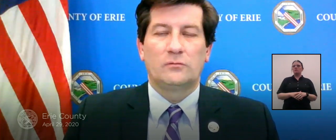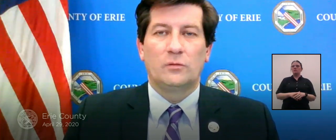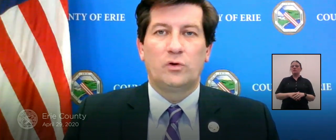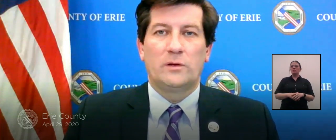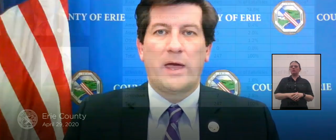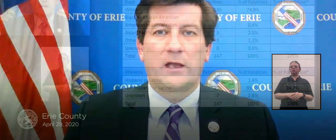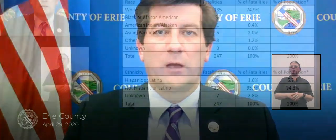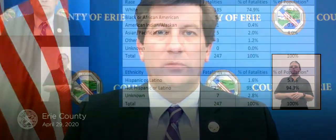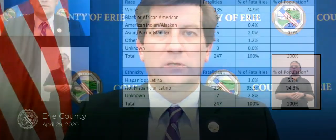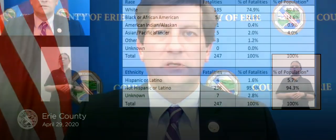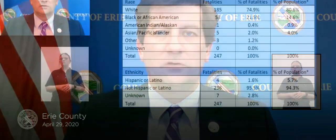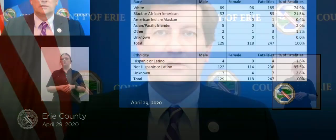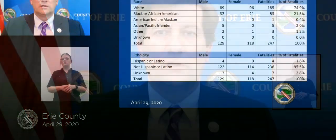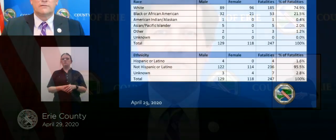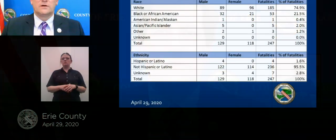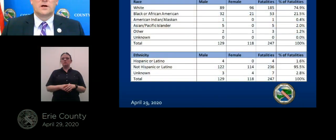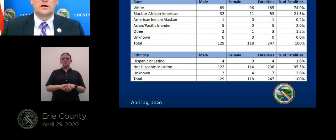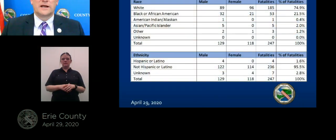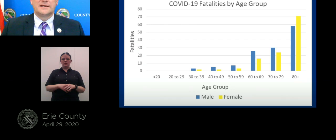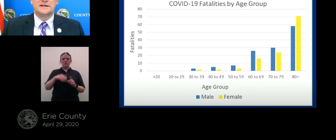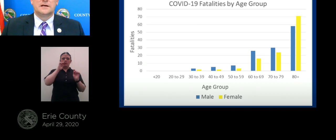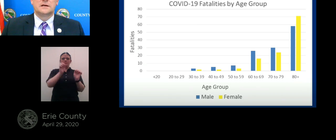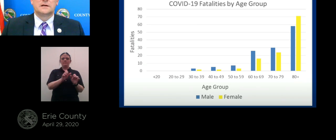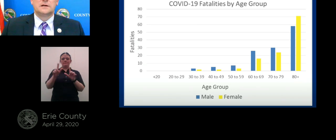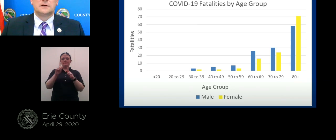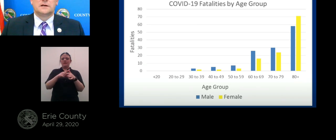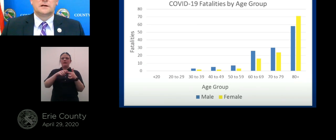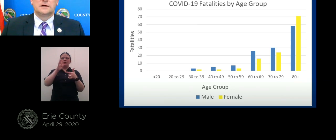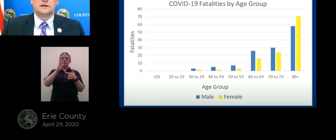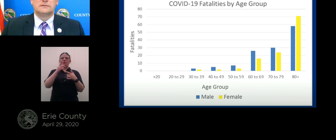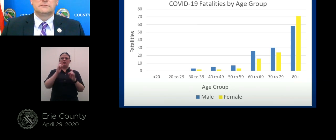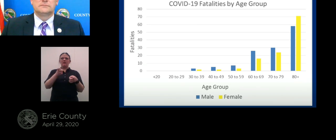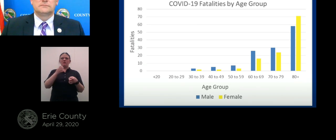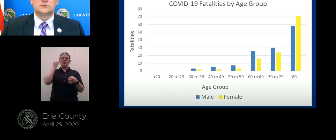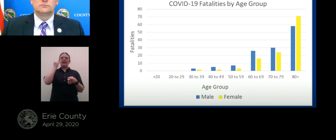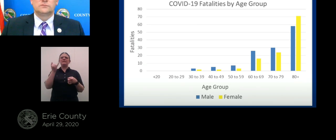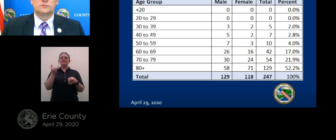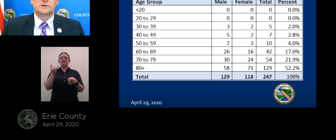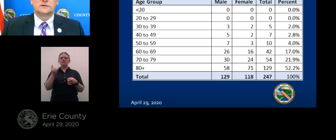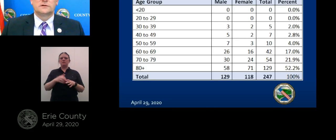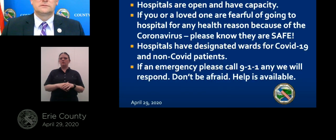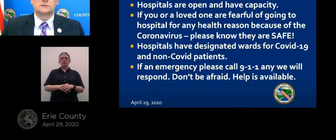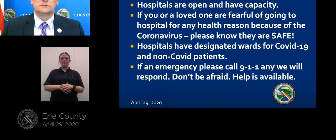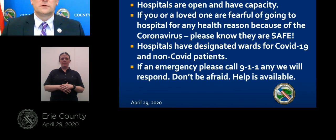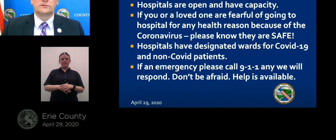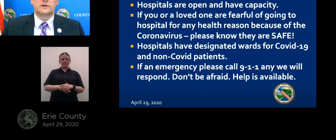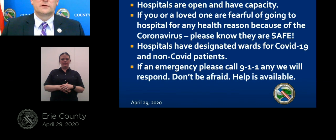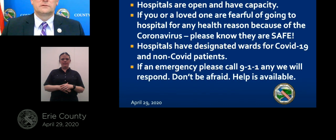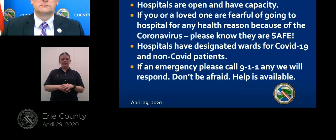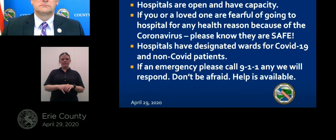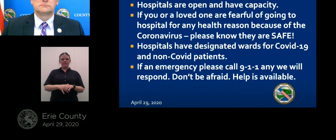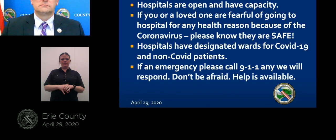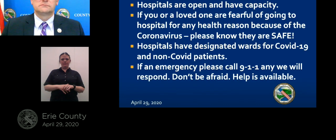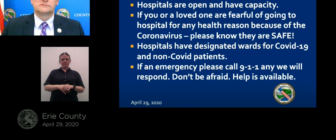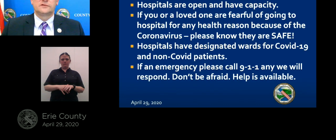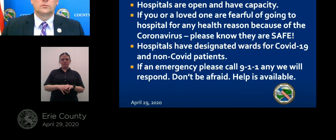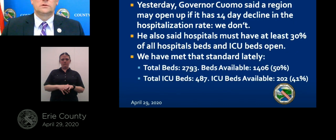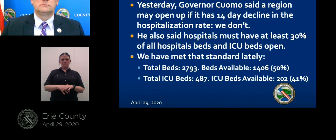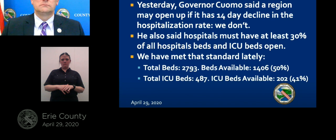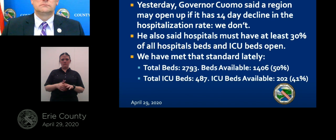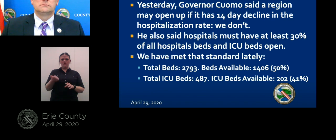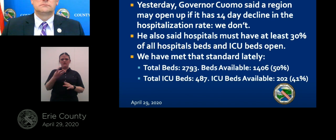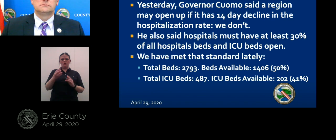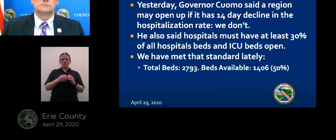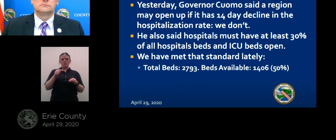be the one that will put it back up, and it'll give you an idea. No, not there. We're almost getting there. A few